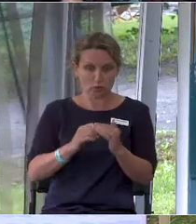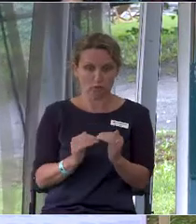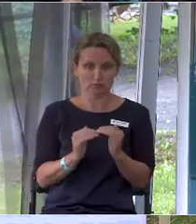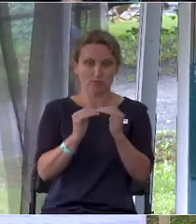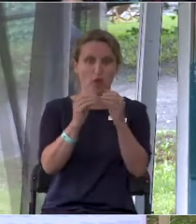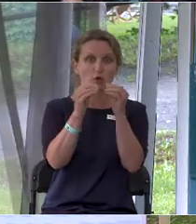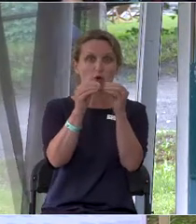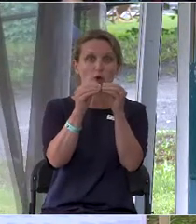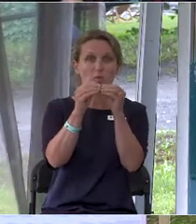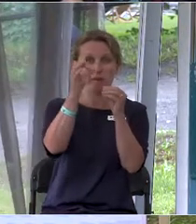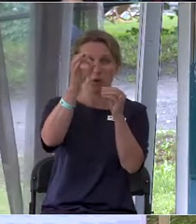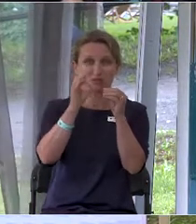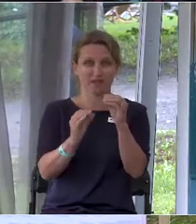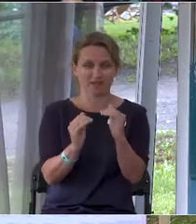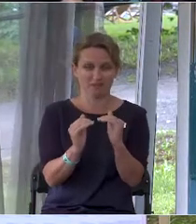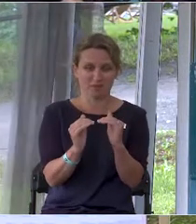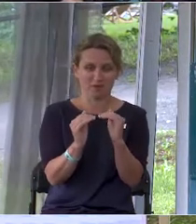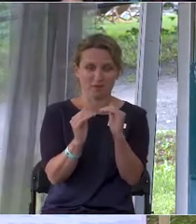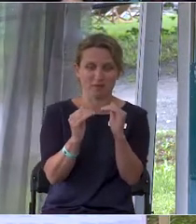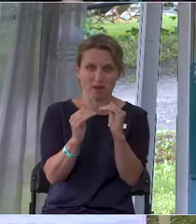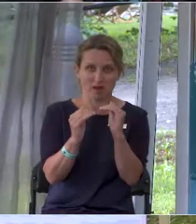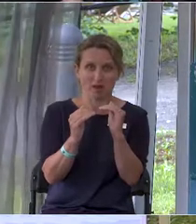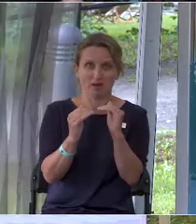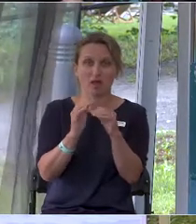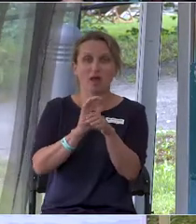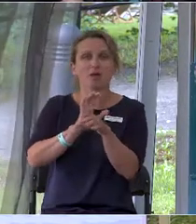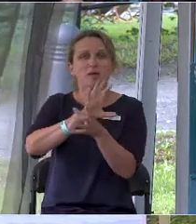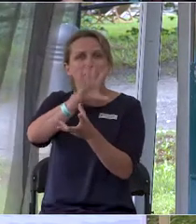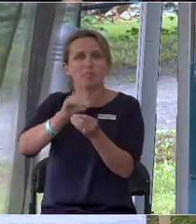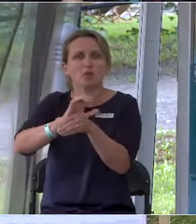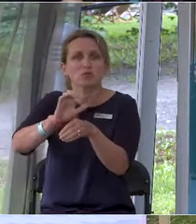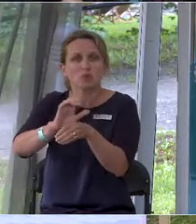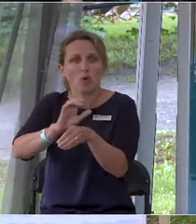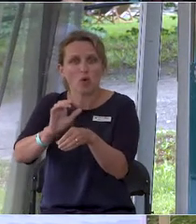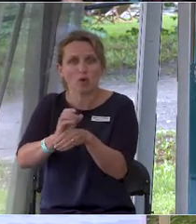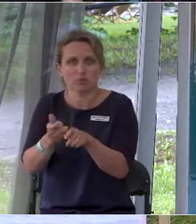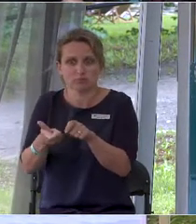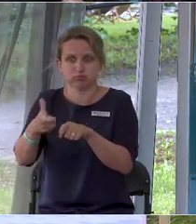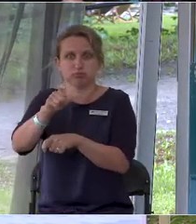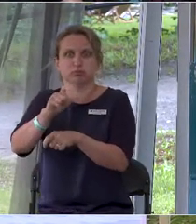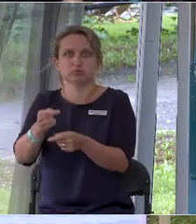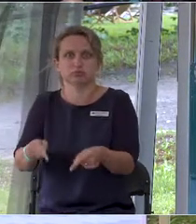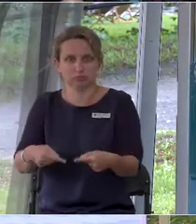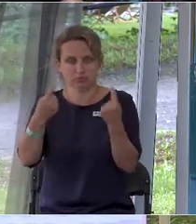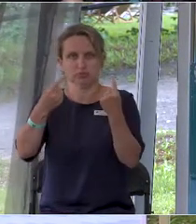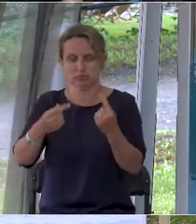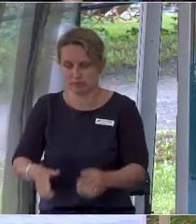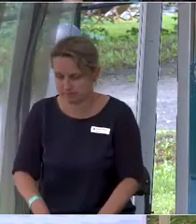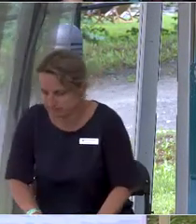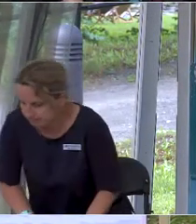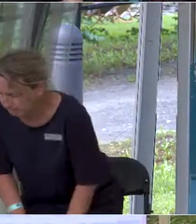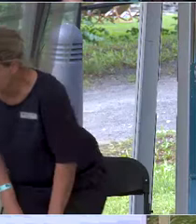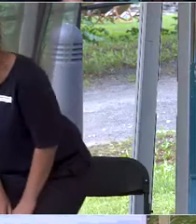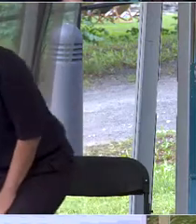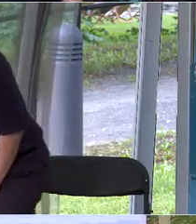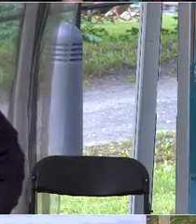10%, GDP is going to take around 0.3% or 5% points. So indeed, it's